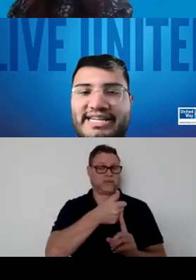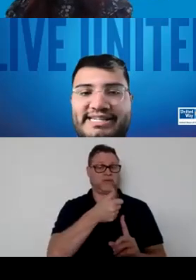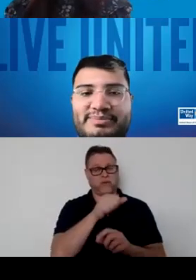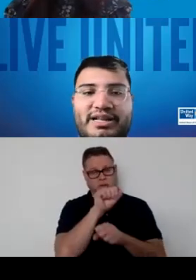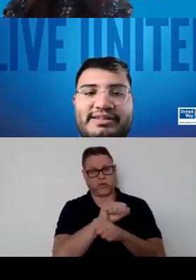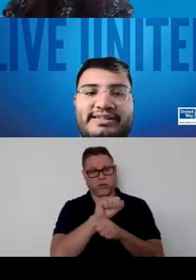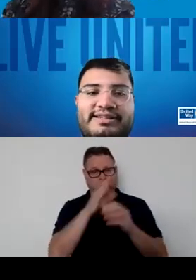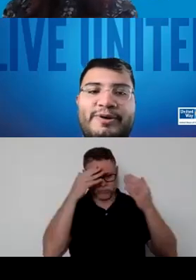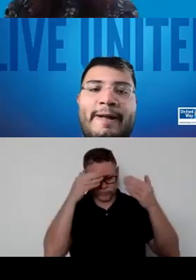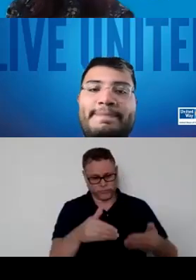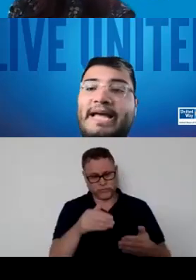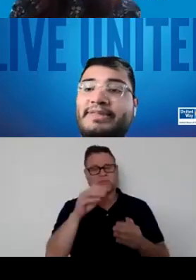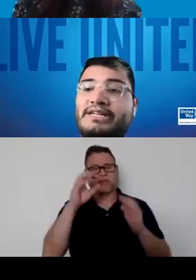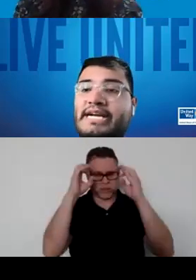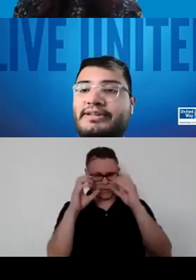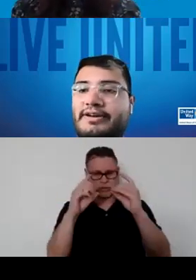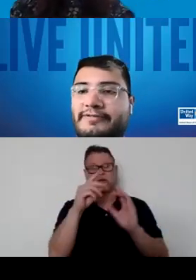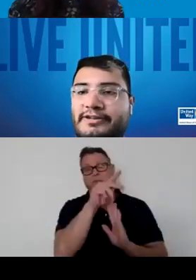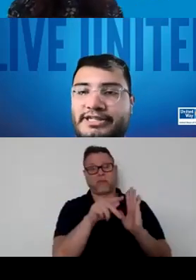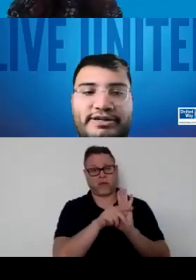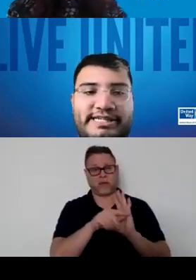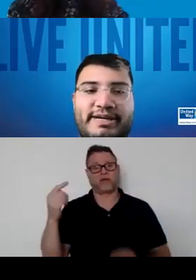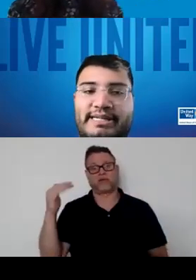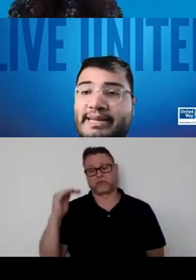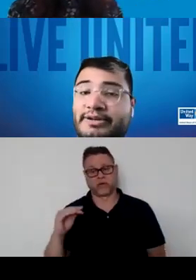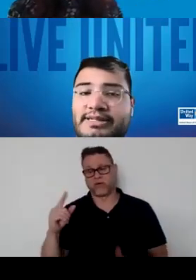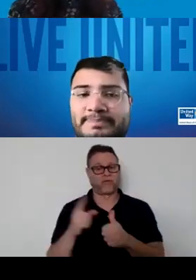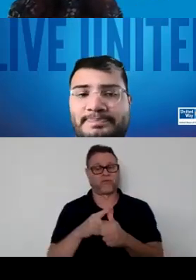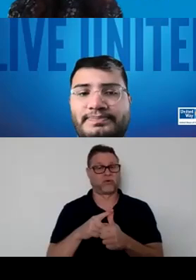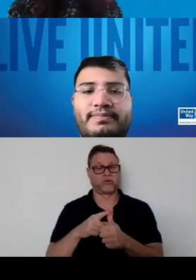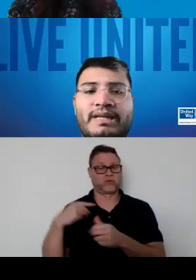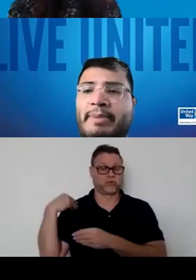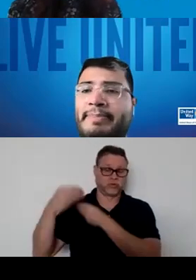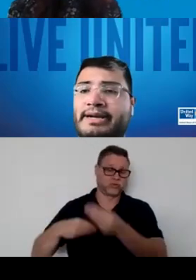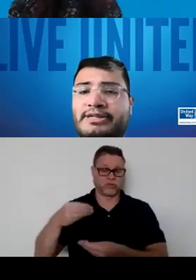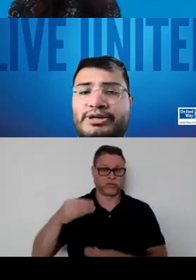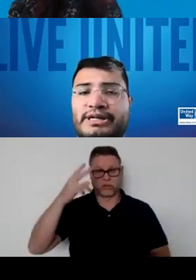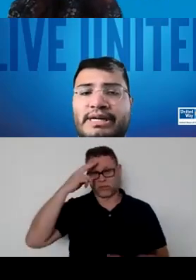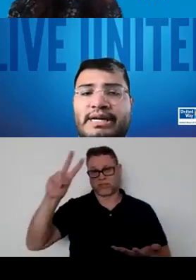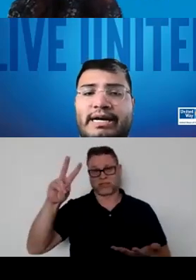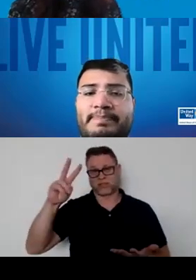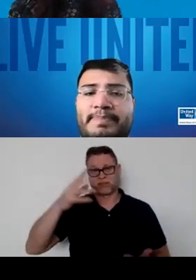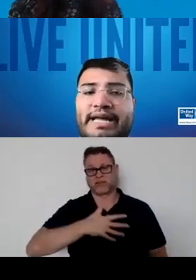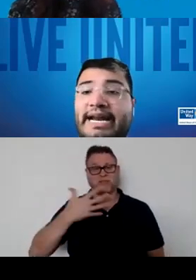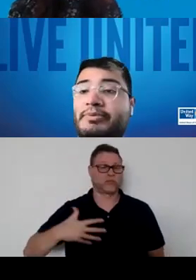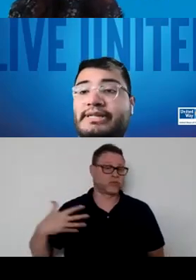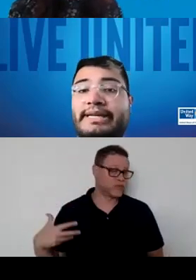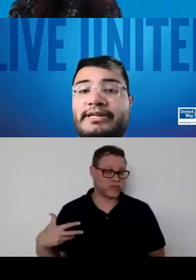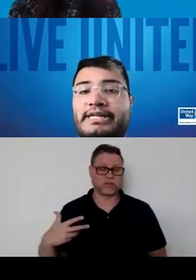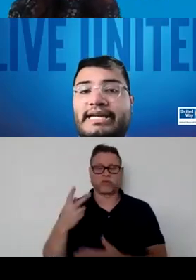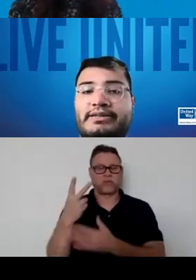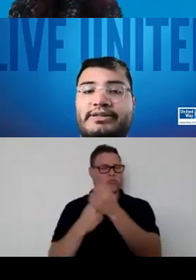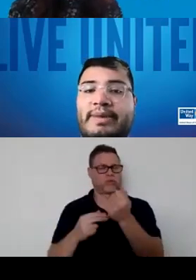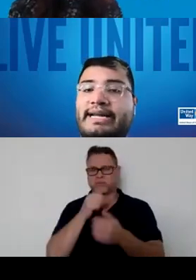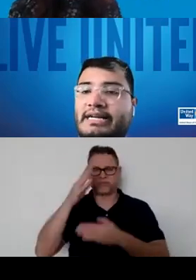around education policy. So I'm the child of first-generation Mexican immigrants. My parents were both not able to complete